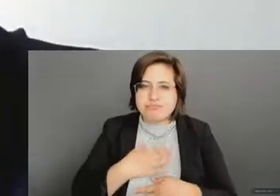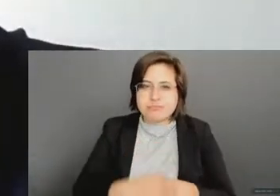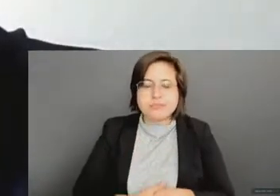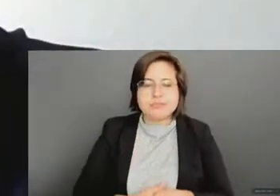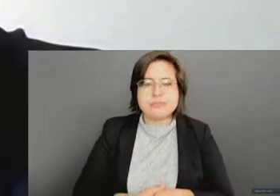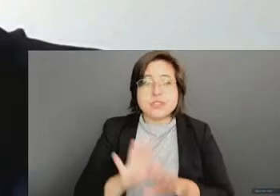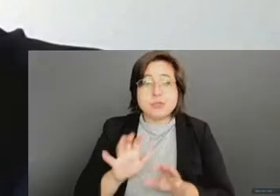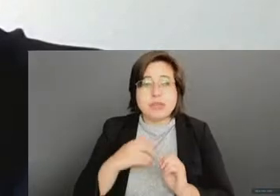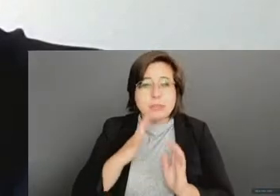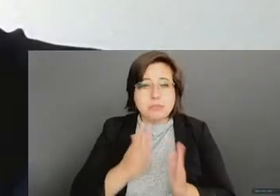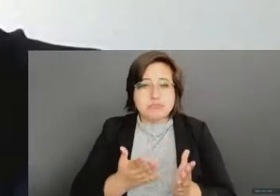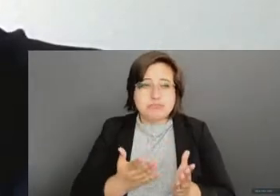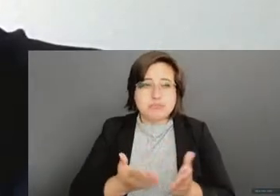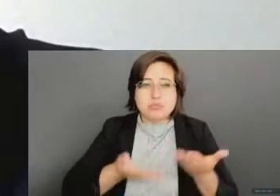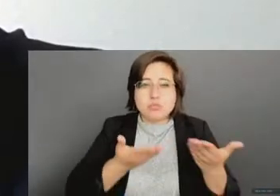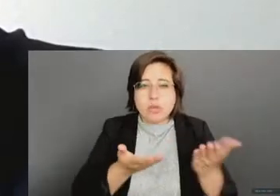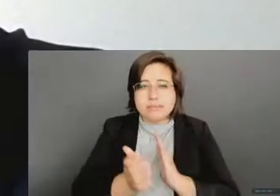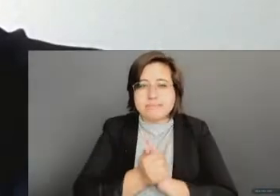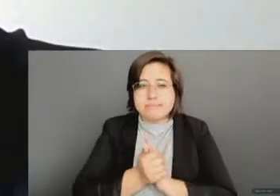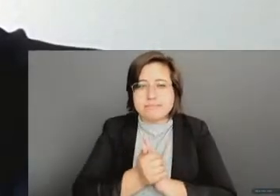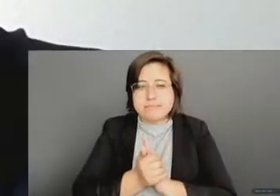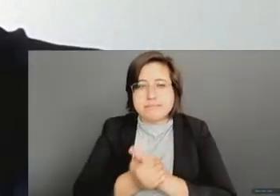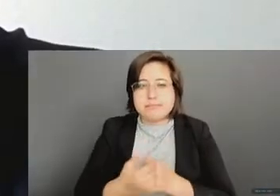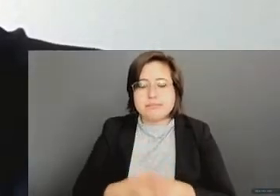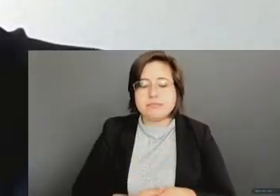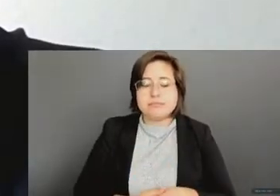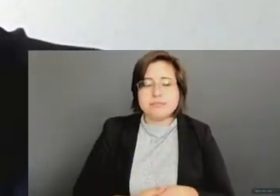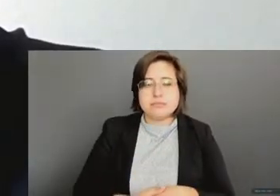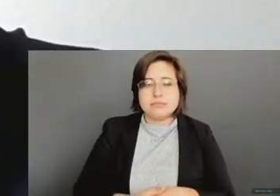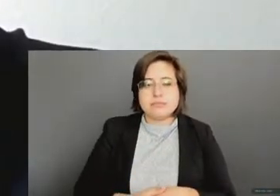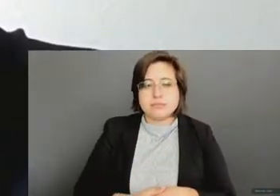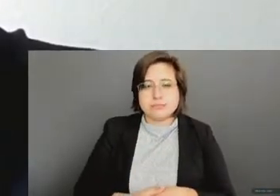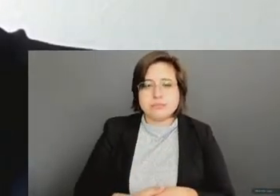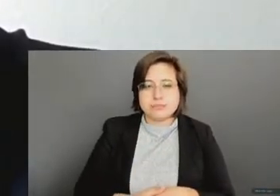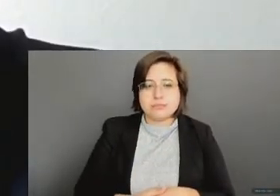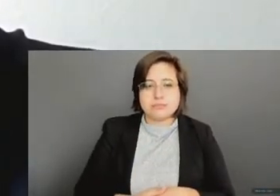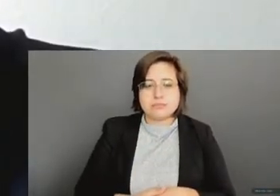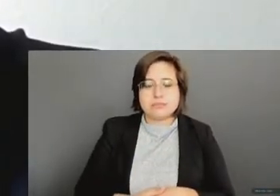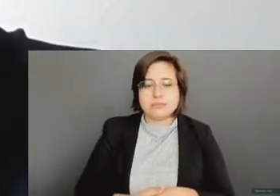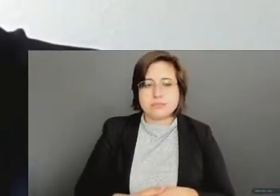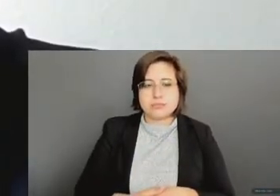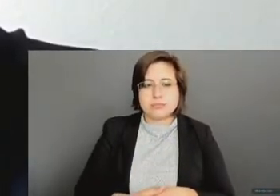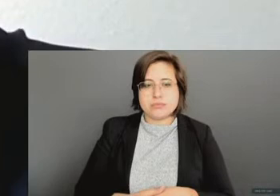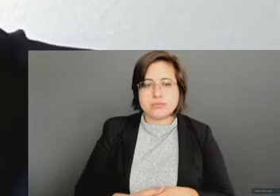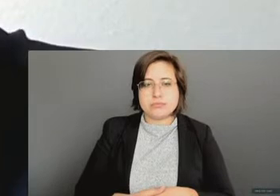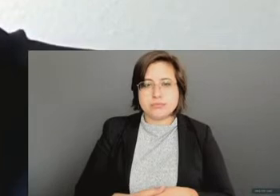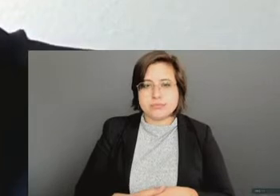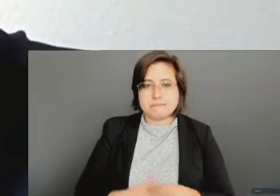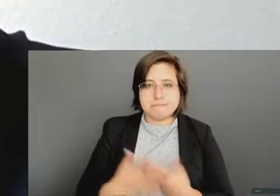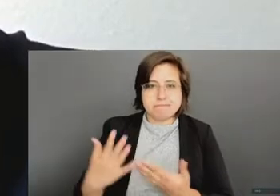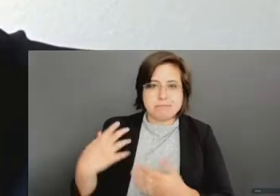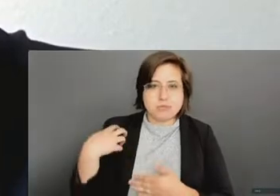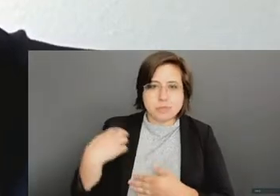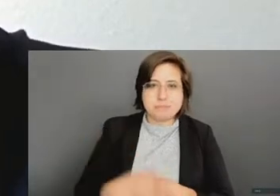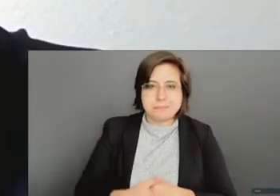my recommendation and amendment that I would propose, Madam Chair.